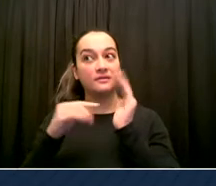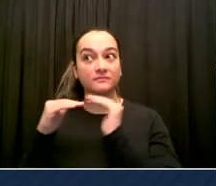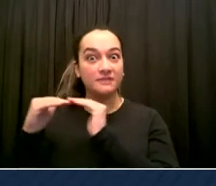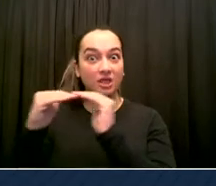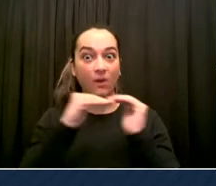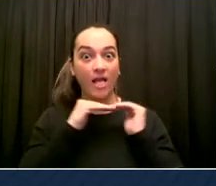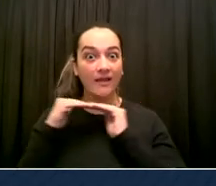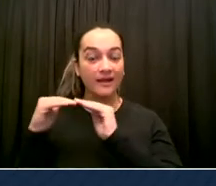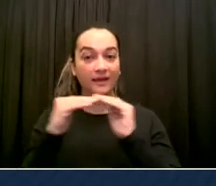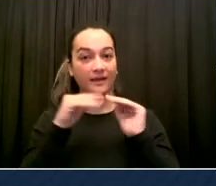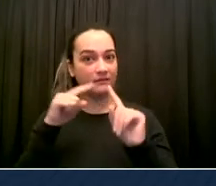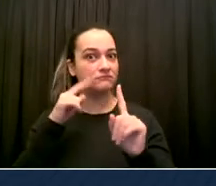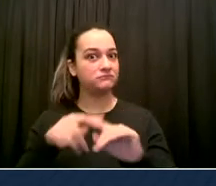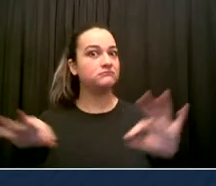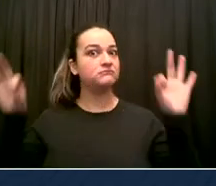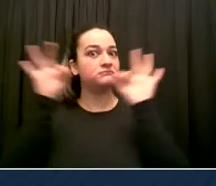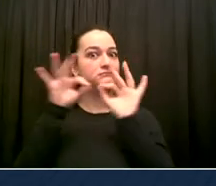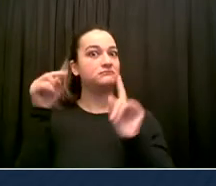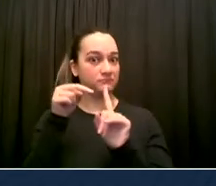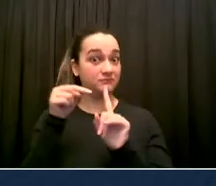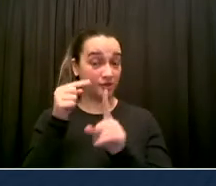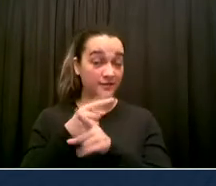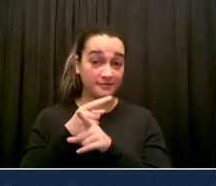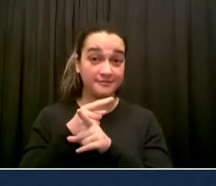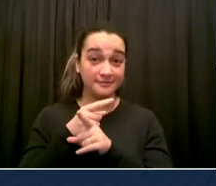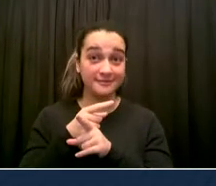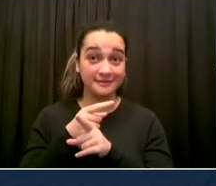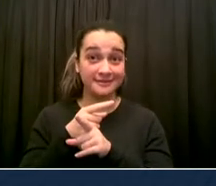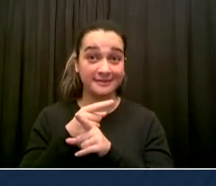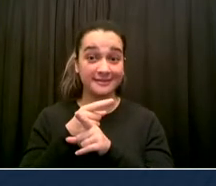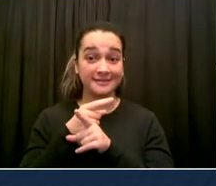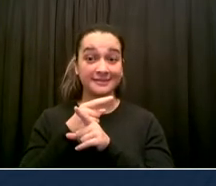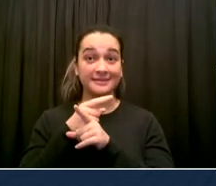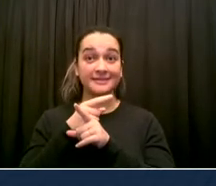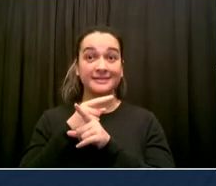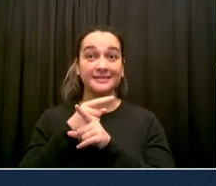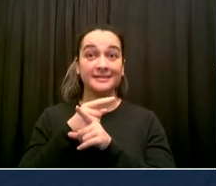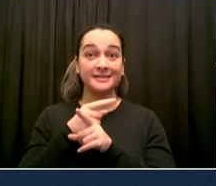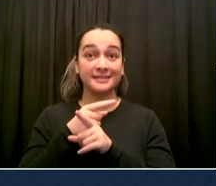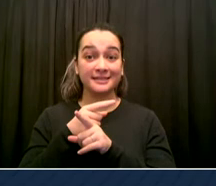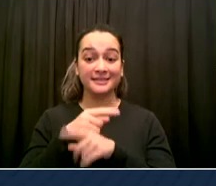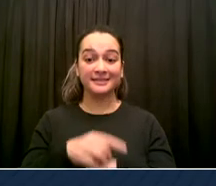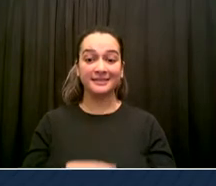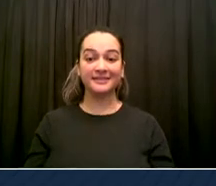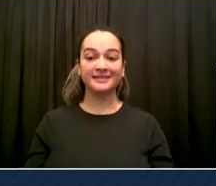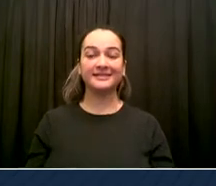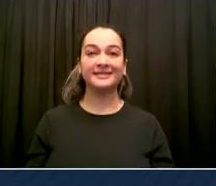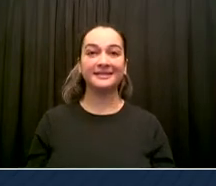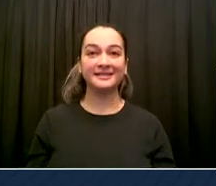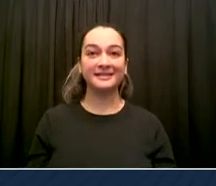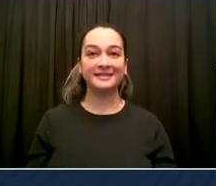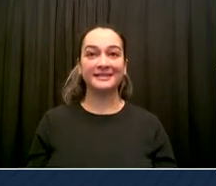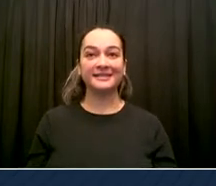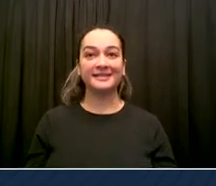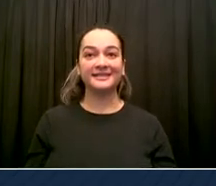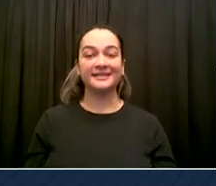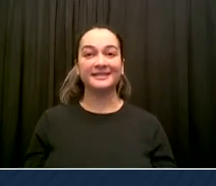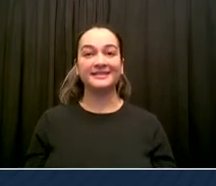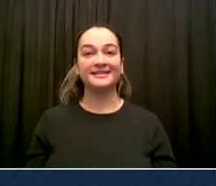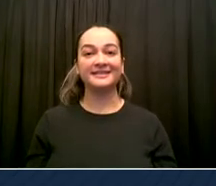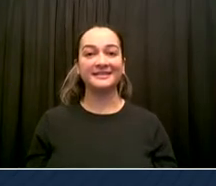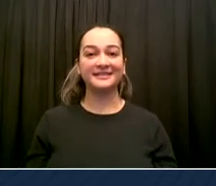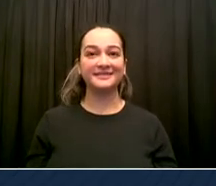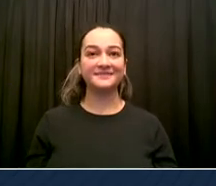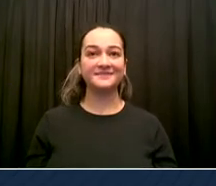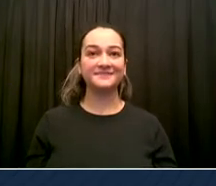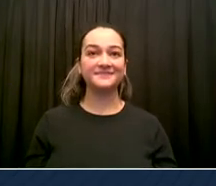most precious asset, Jacob DeGrom. Jacob DeGrom must be protected at all costs, and having him go